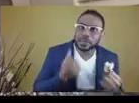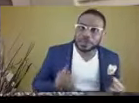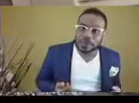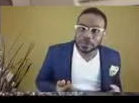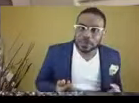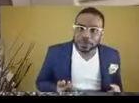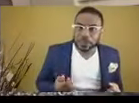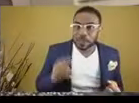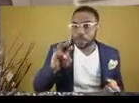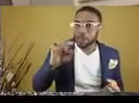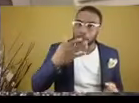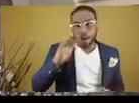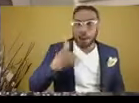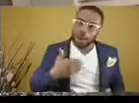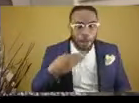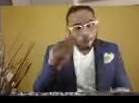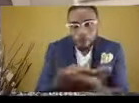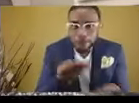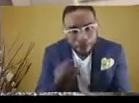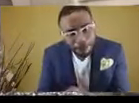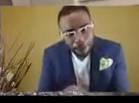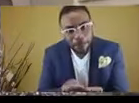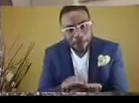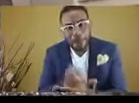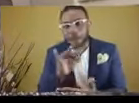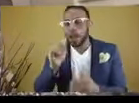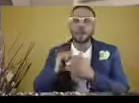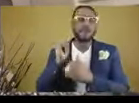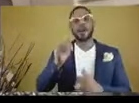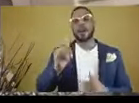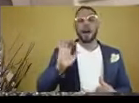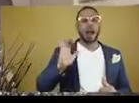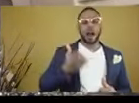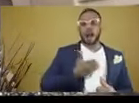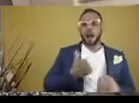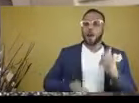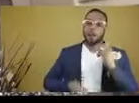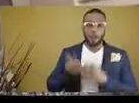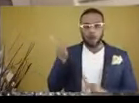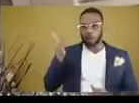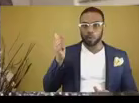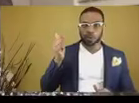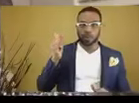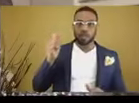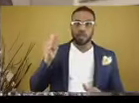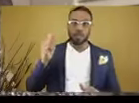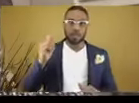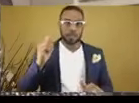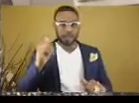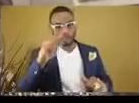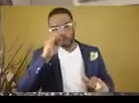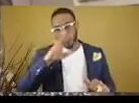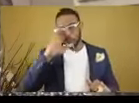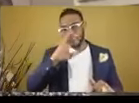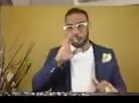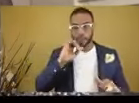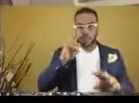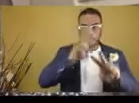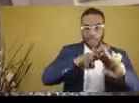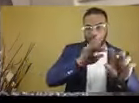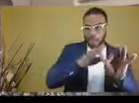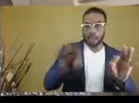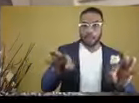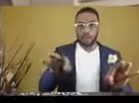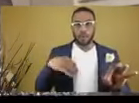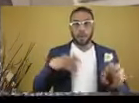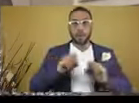Mitch Better Have My Money was by far our most animating hashtag that we put